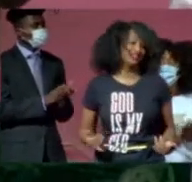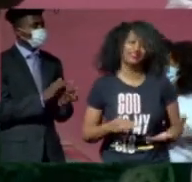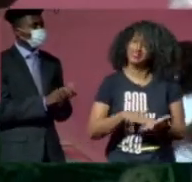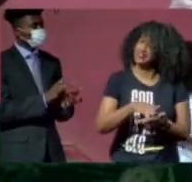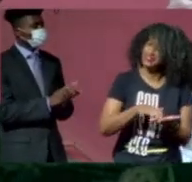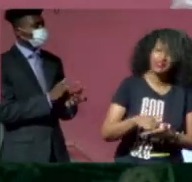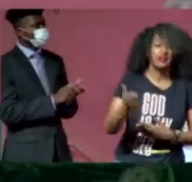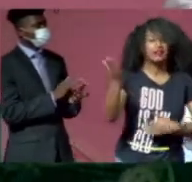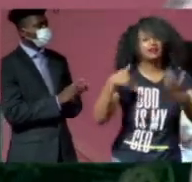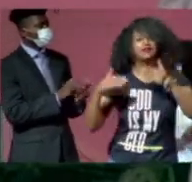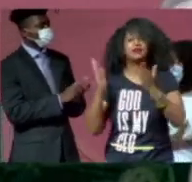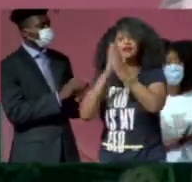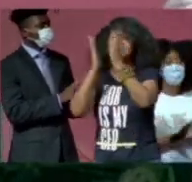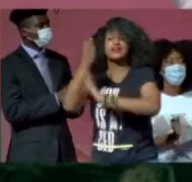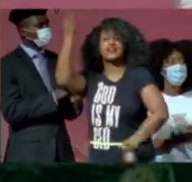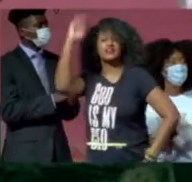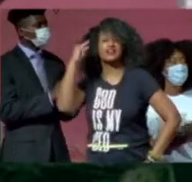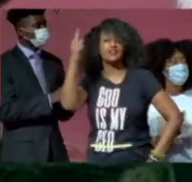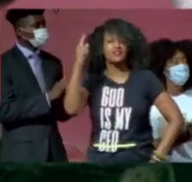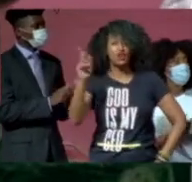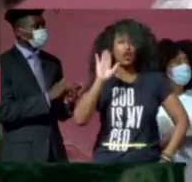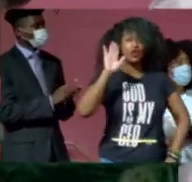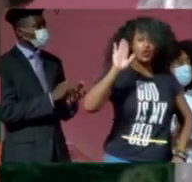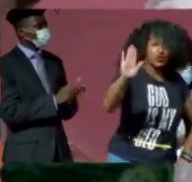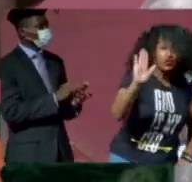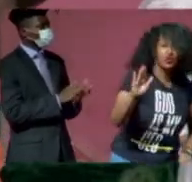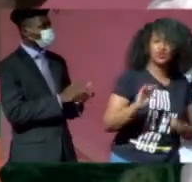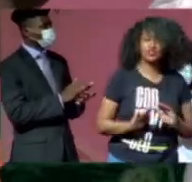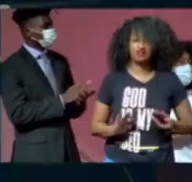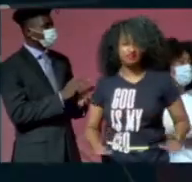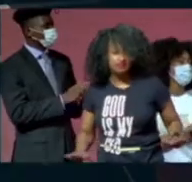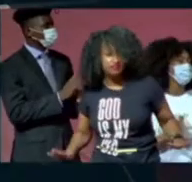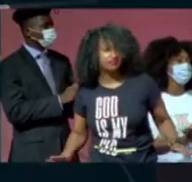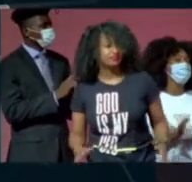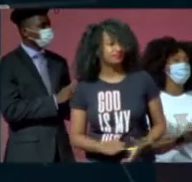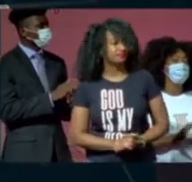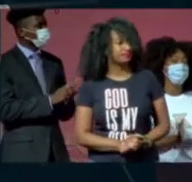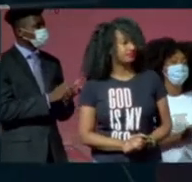Oh, come on and give God praise for your young people.